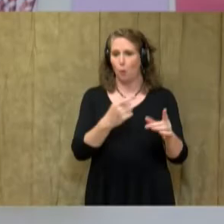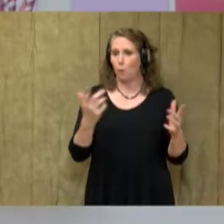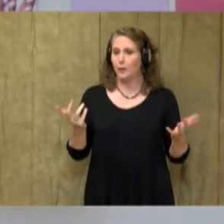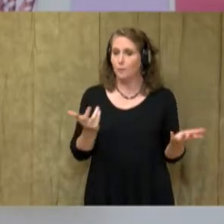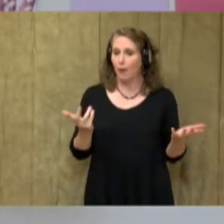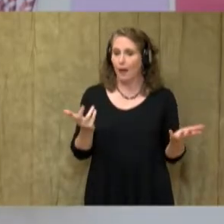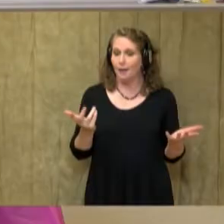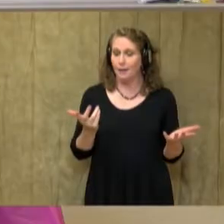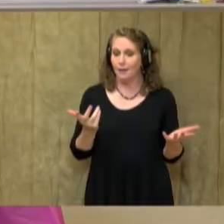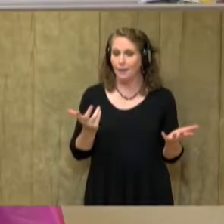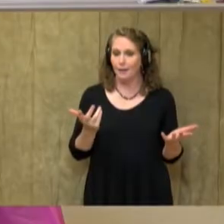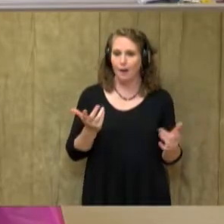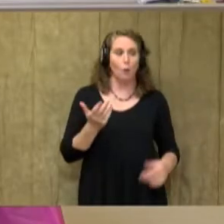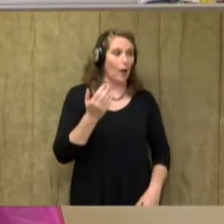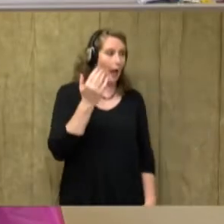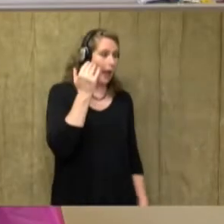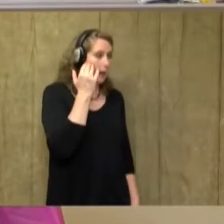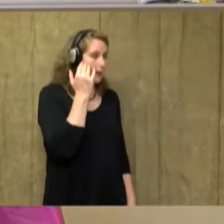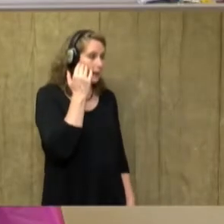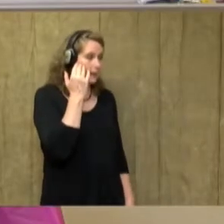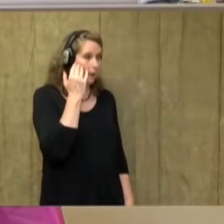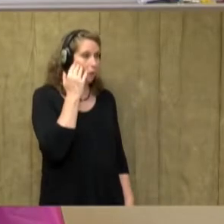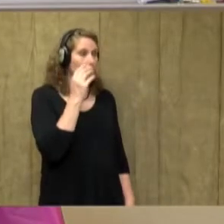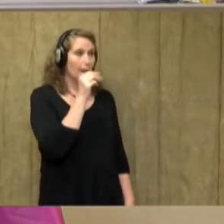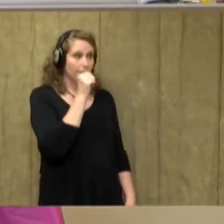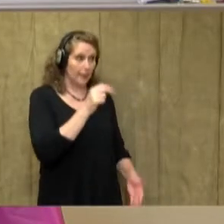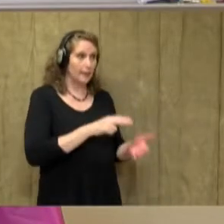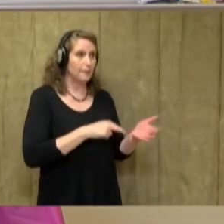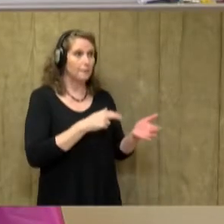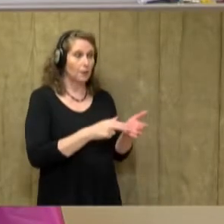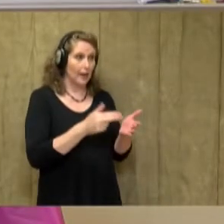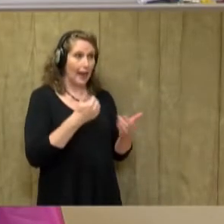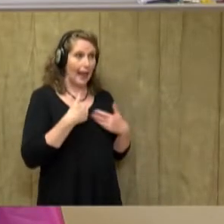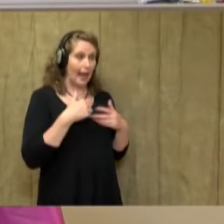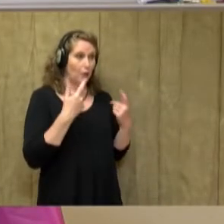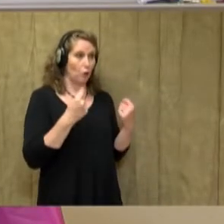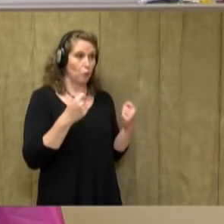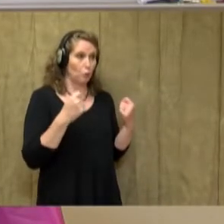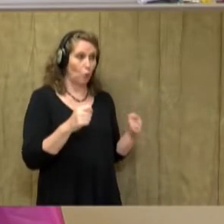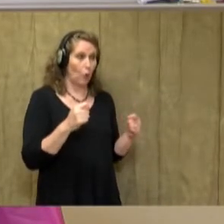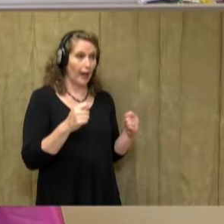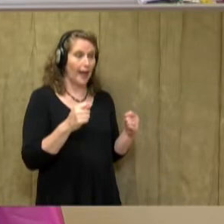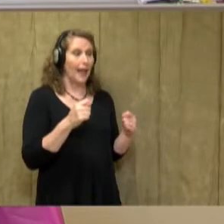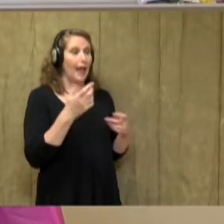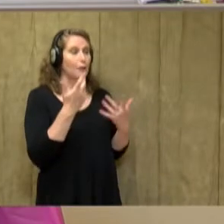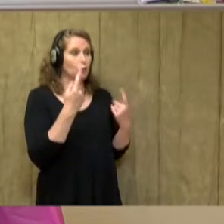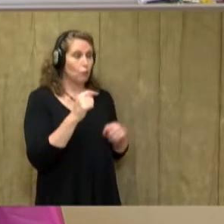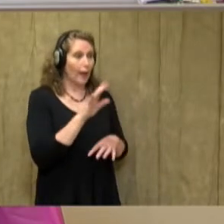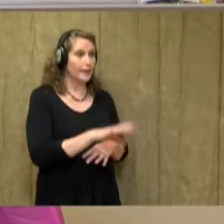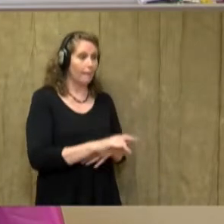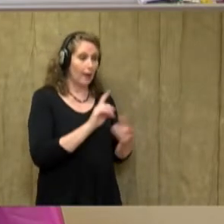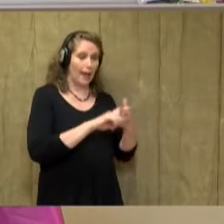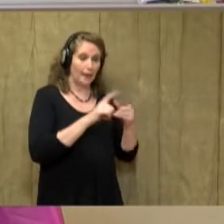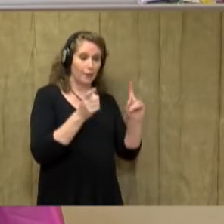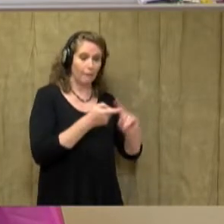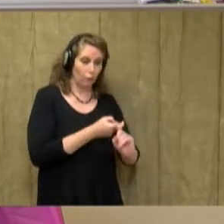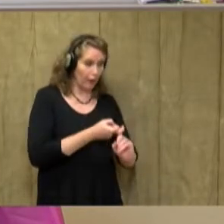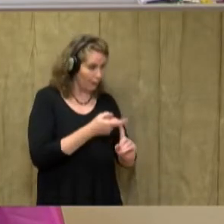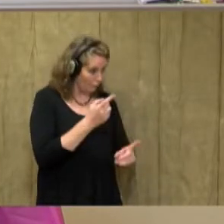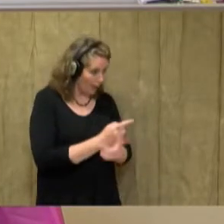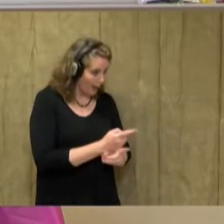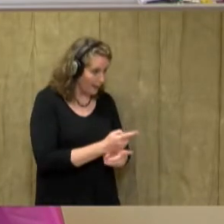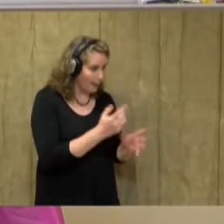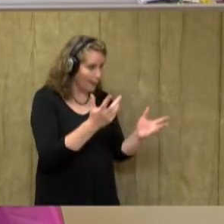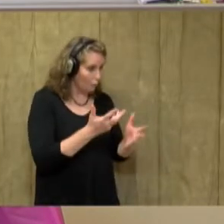story? Well, I know that he had this toy and he was trying to find a friend, right?